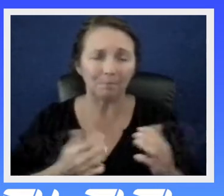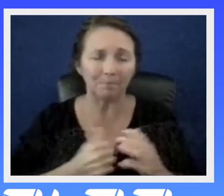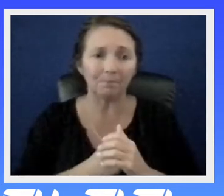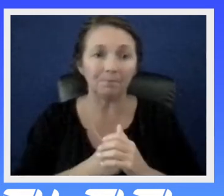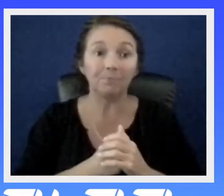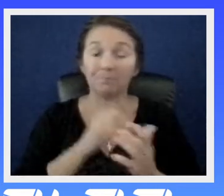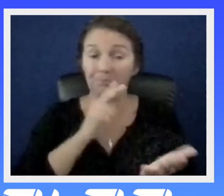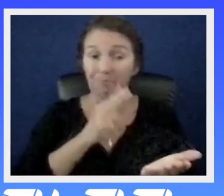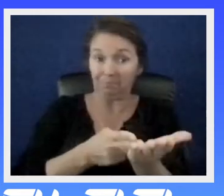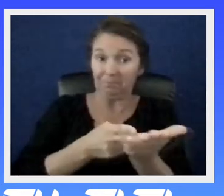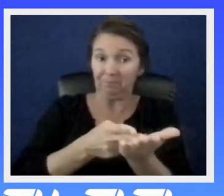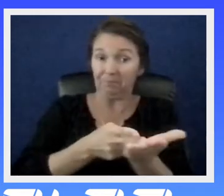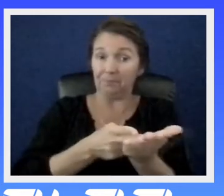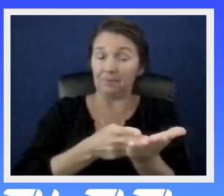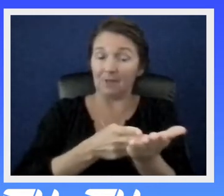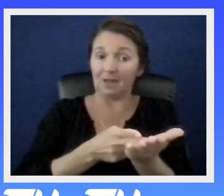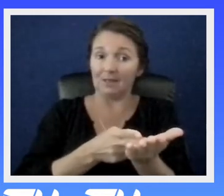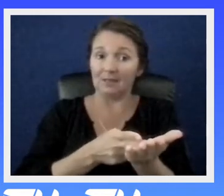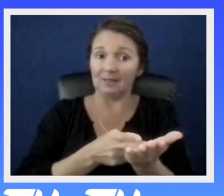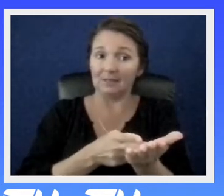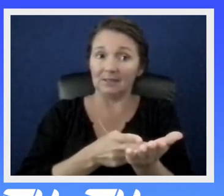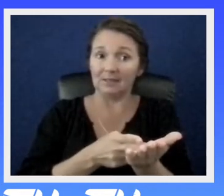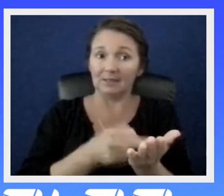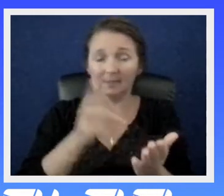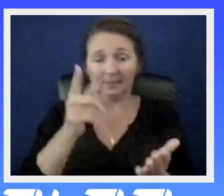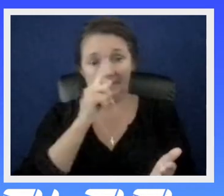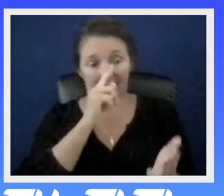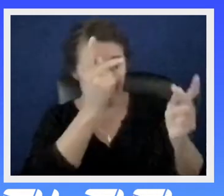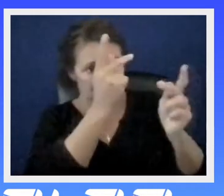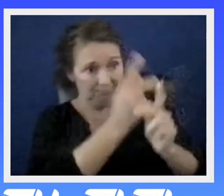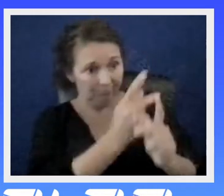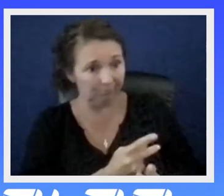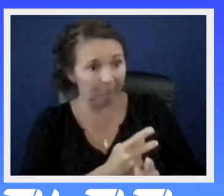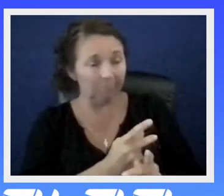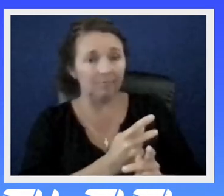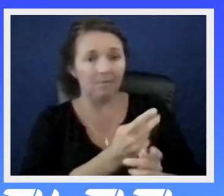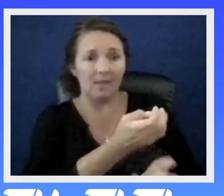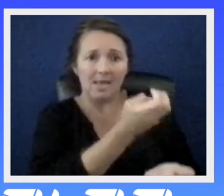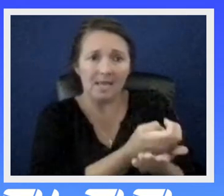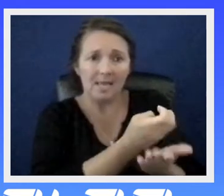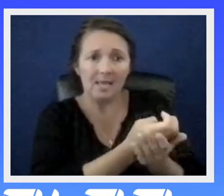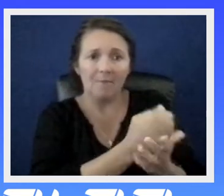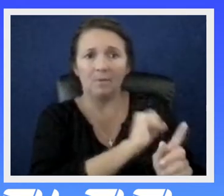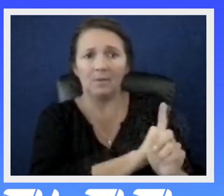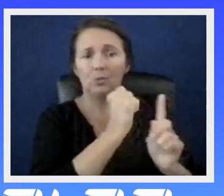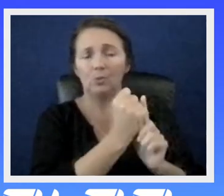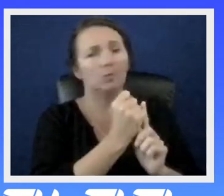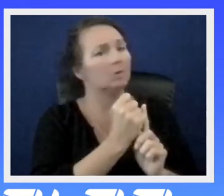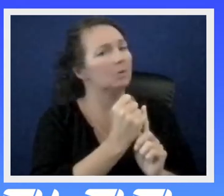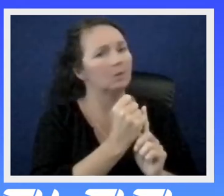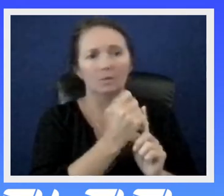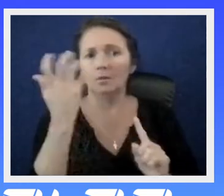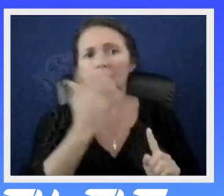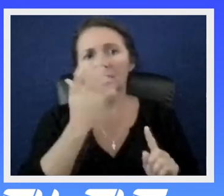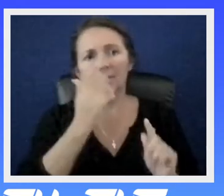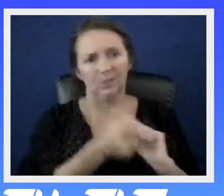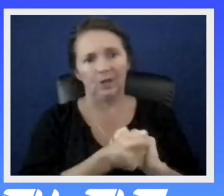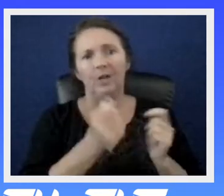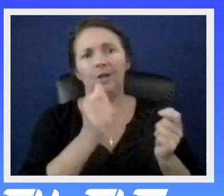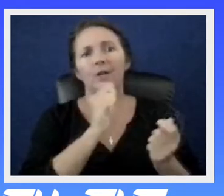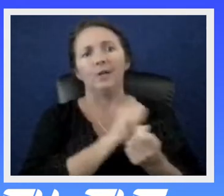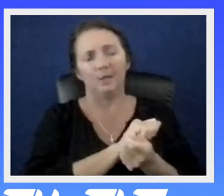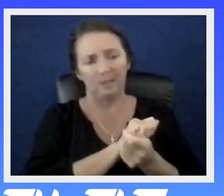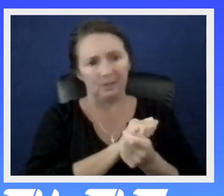honest, the calculus and the economic situation has changed as well. We know